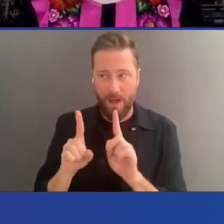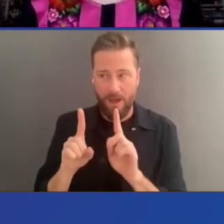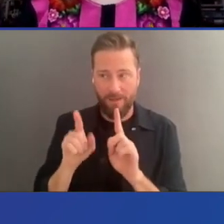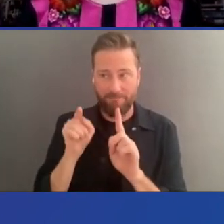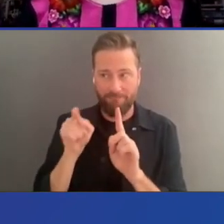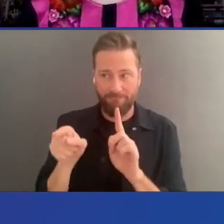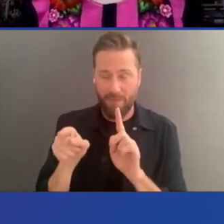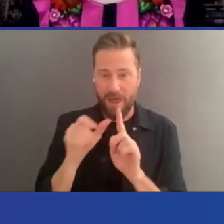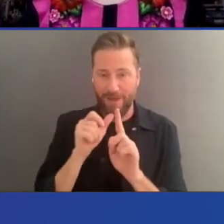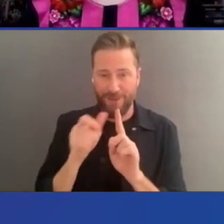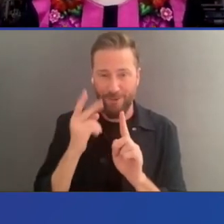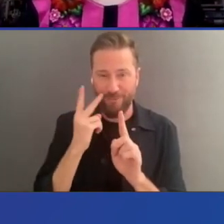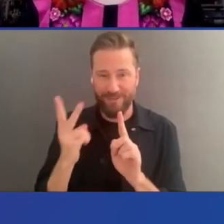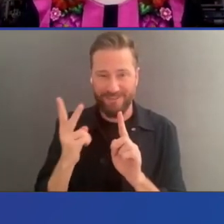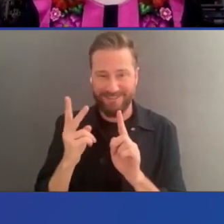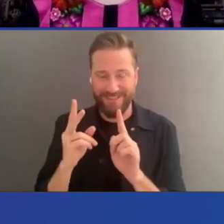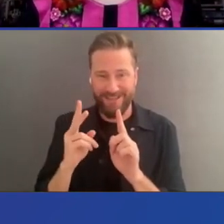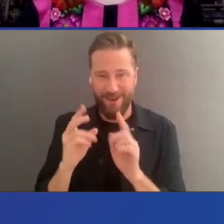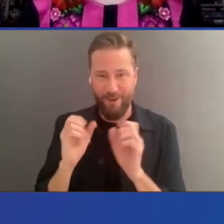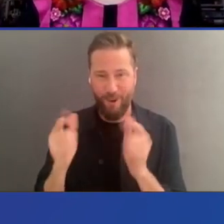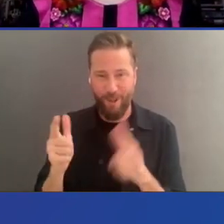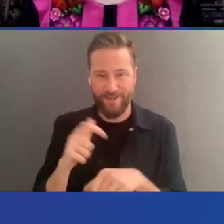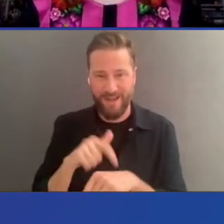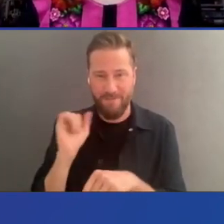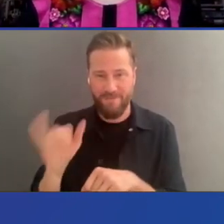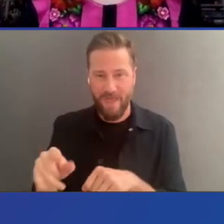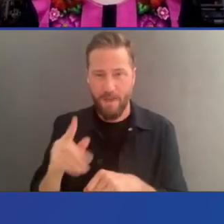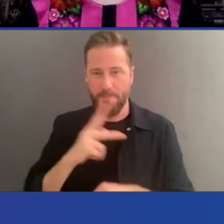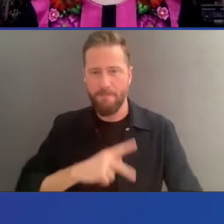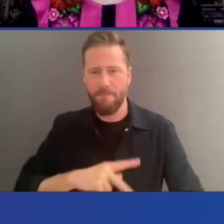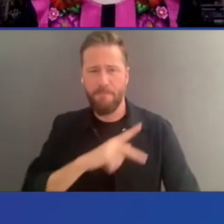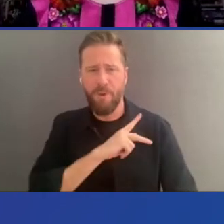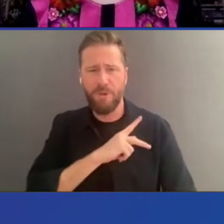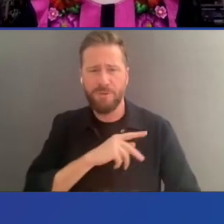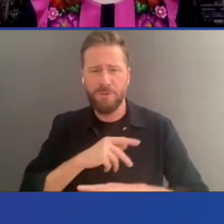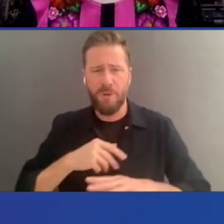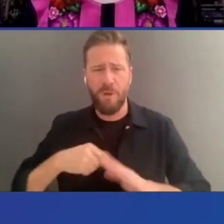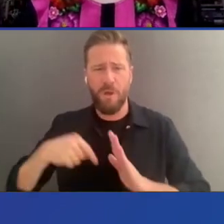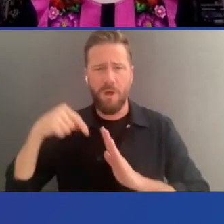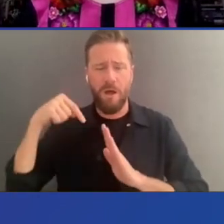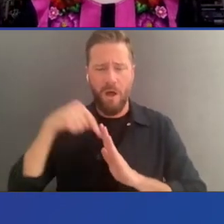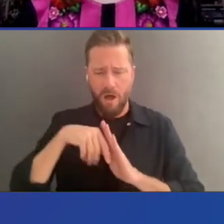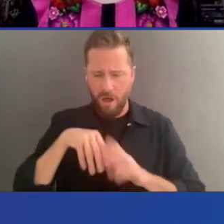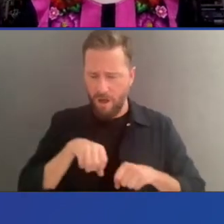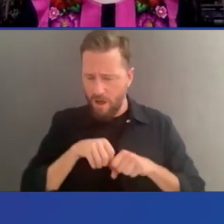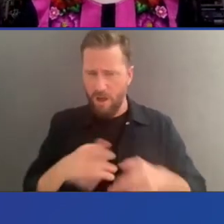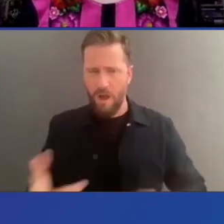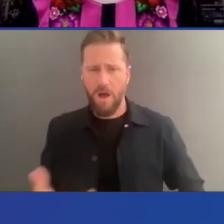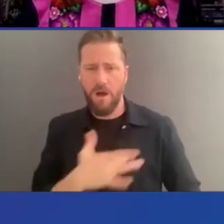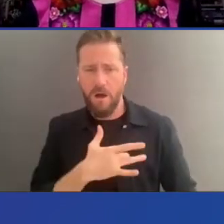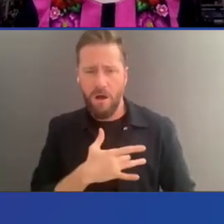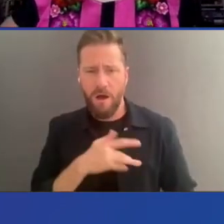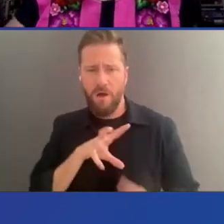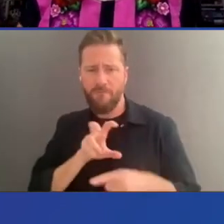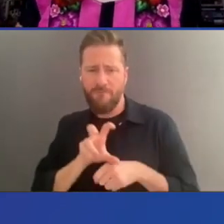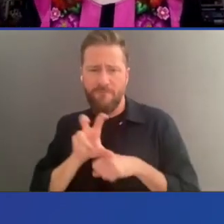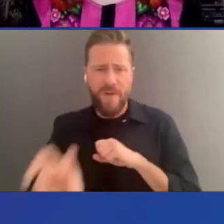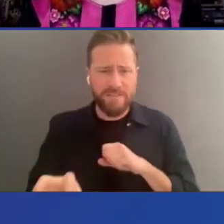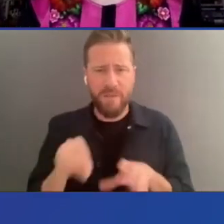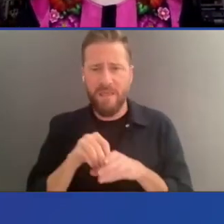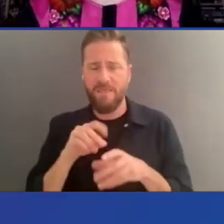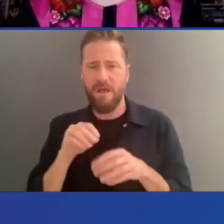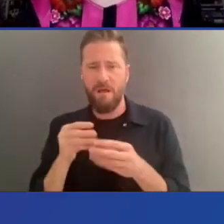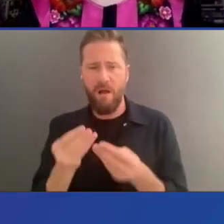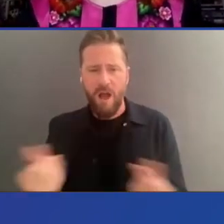don't necessarily all the time, you know, see that personal, visceral investment, you know, in the content